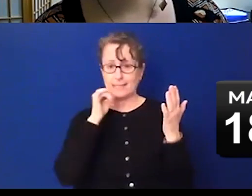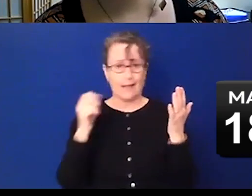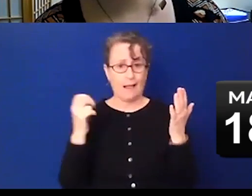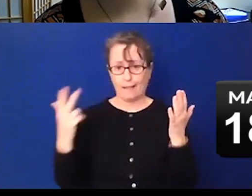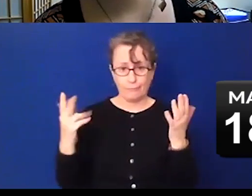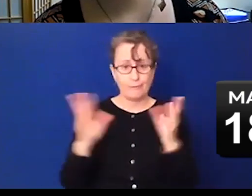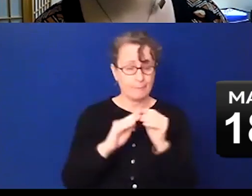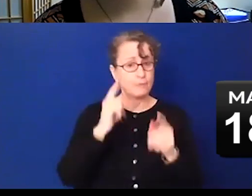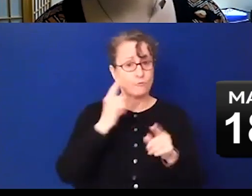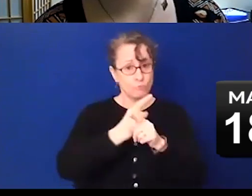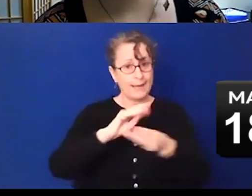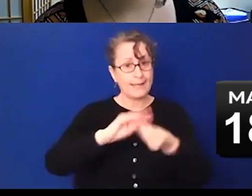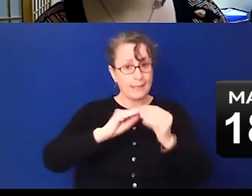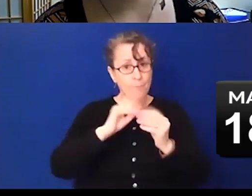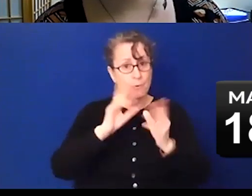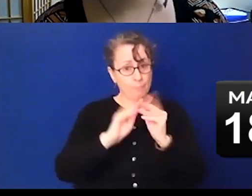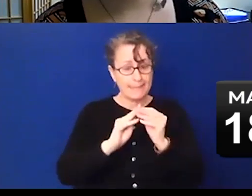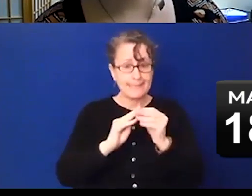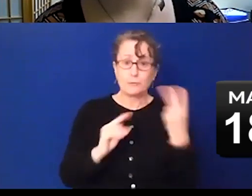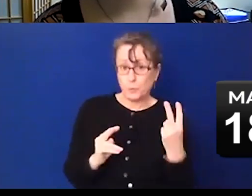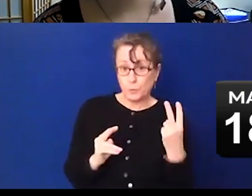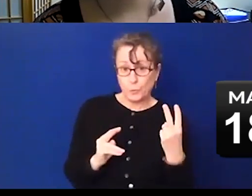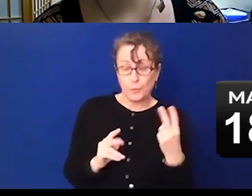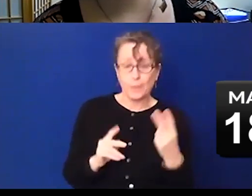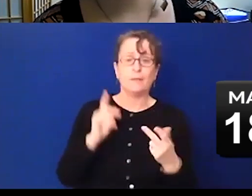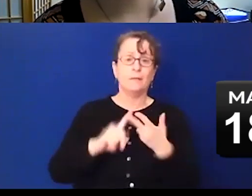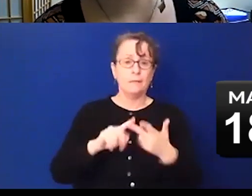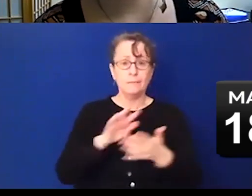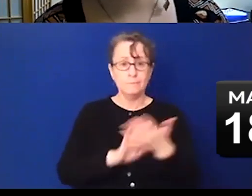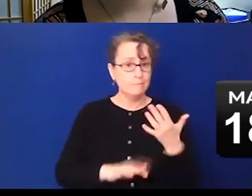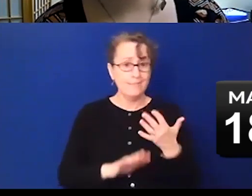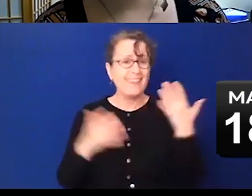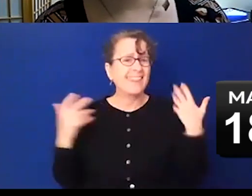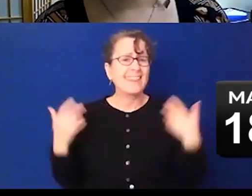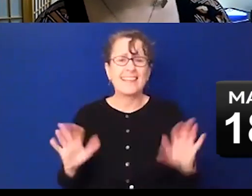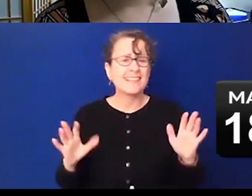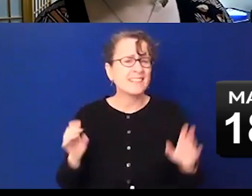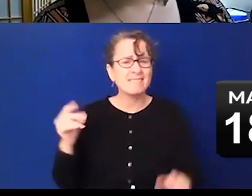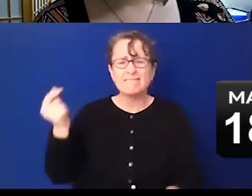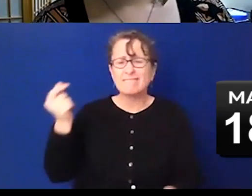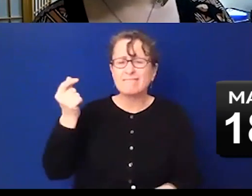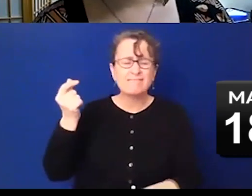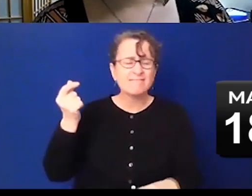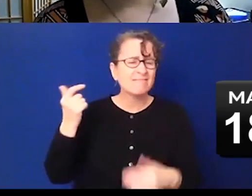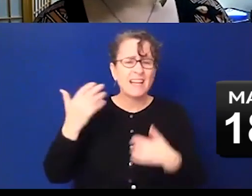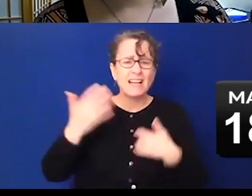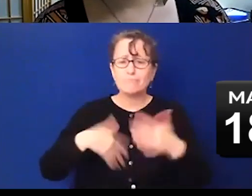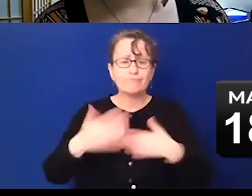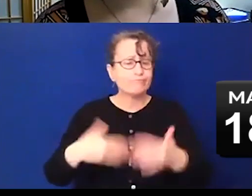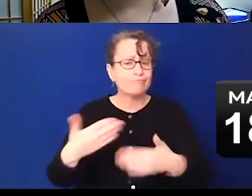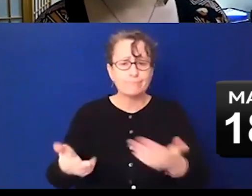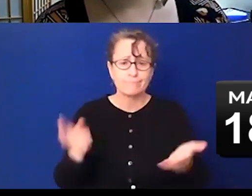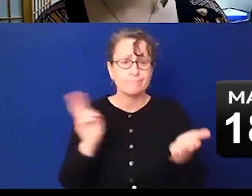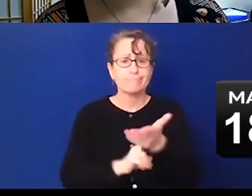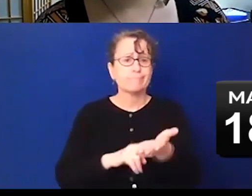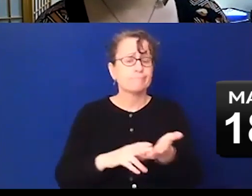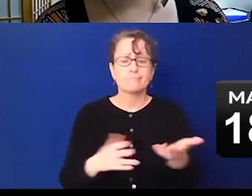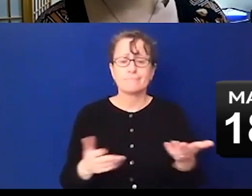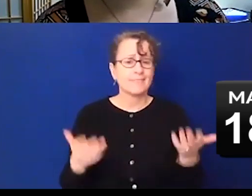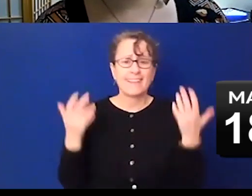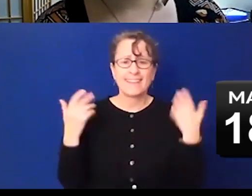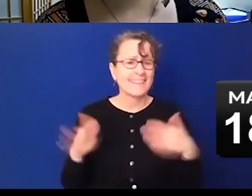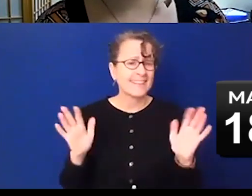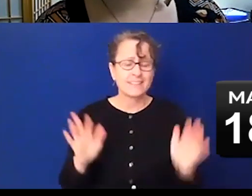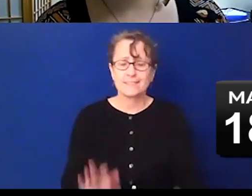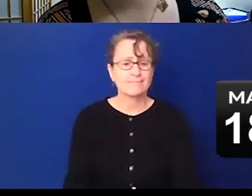only two. And so there's some misunderstanding. And so I check with you about that. But otherwise, you know, it's a glance and it matches